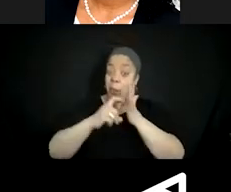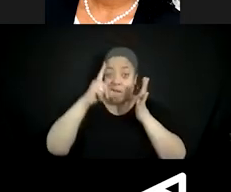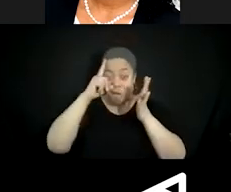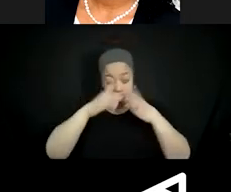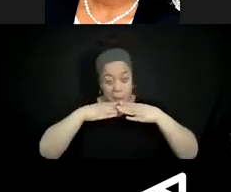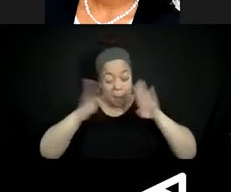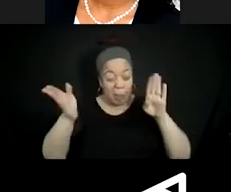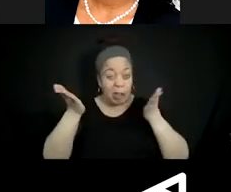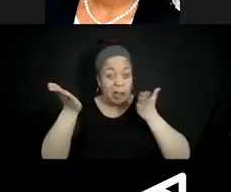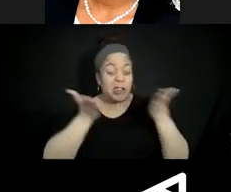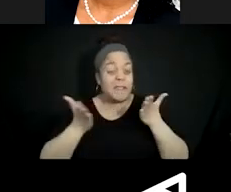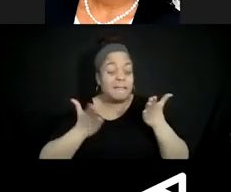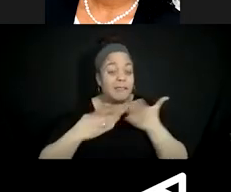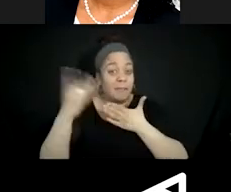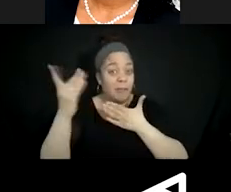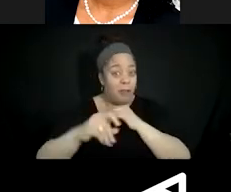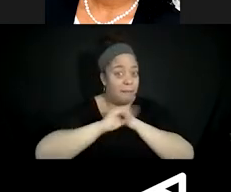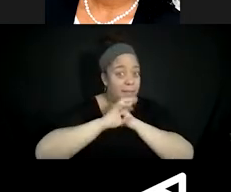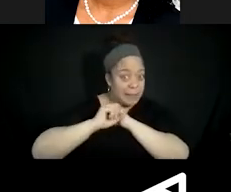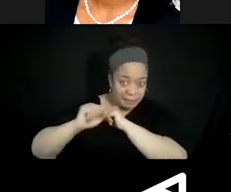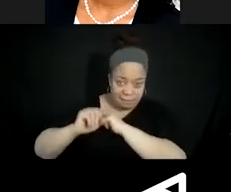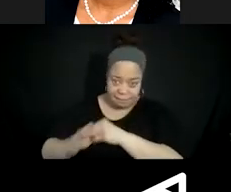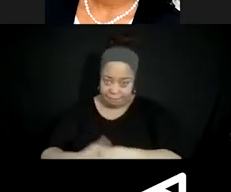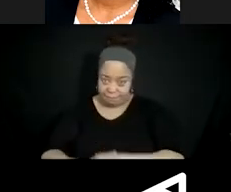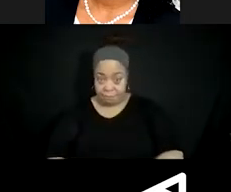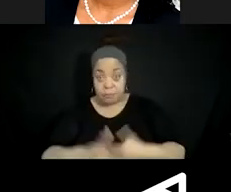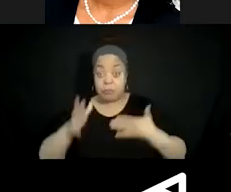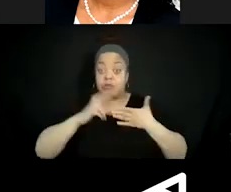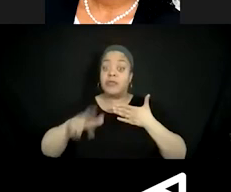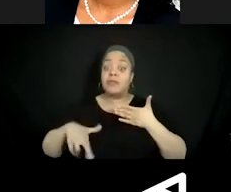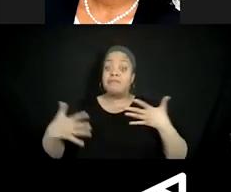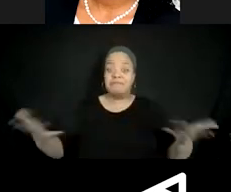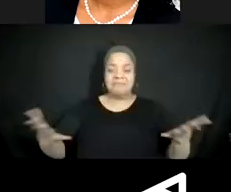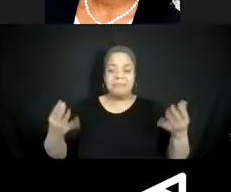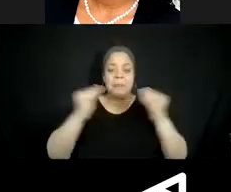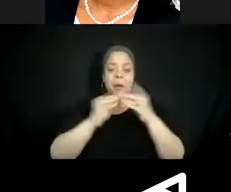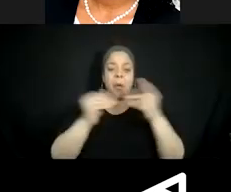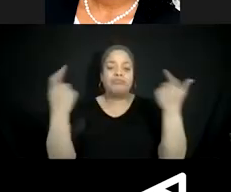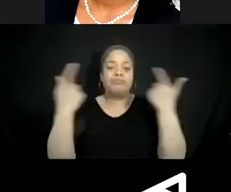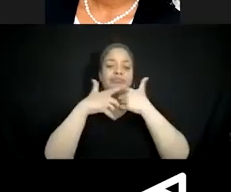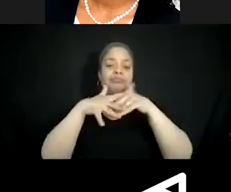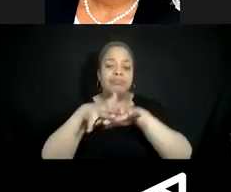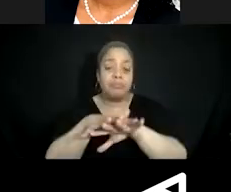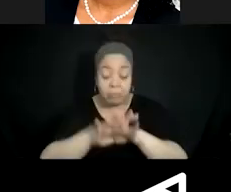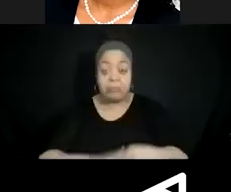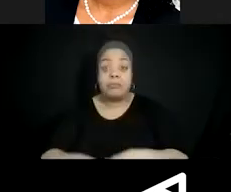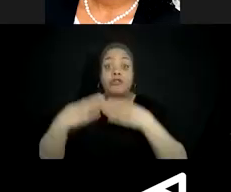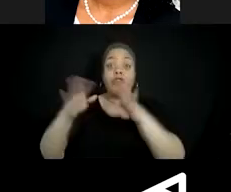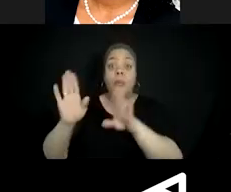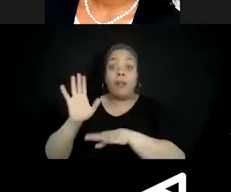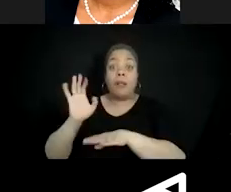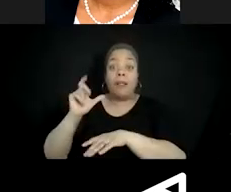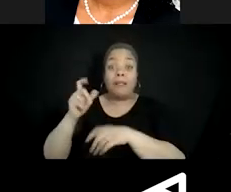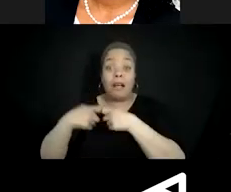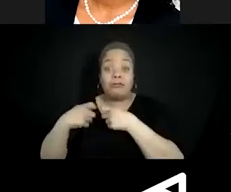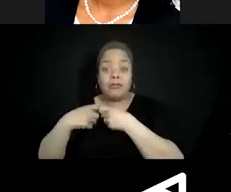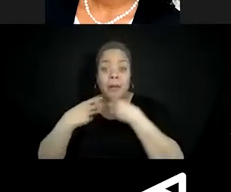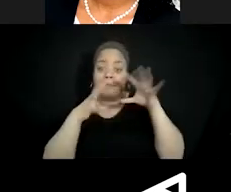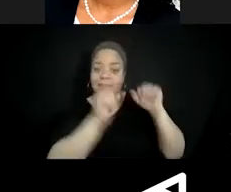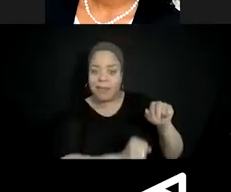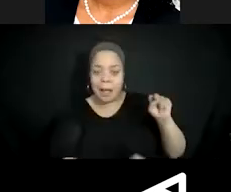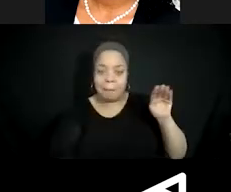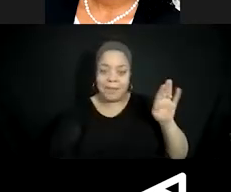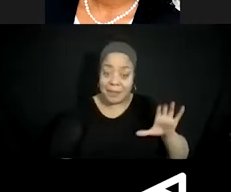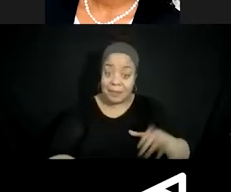service programming. More mergers were happening. General Electric bought NBC and Capital Cities Communications bought up ABC